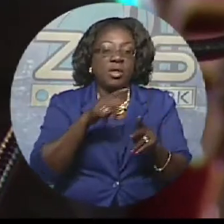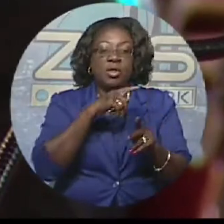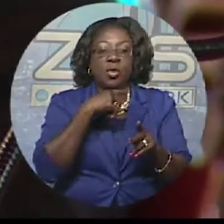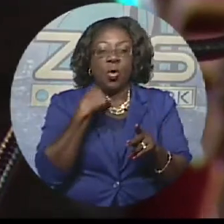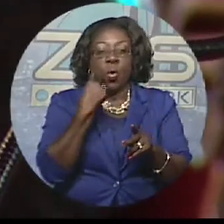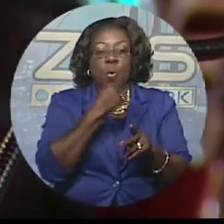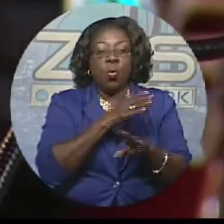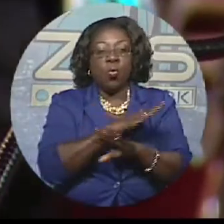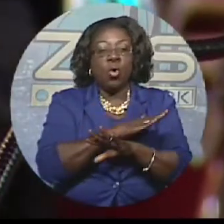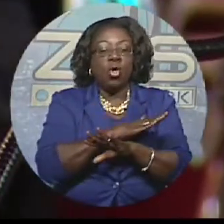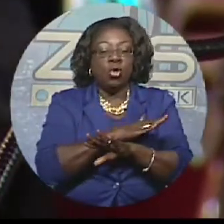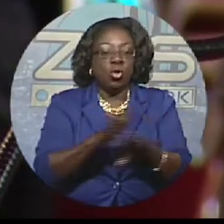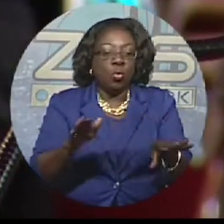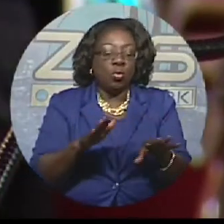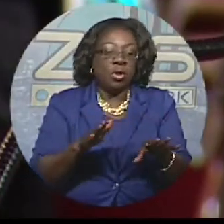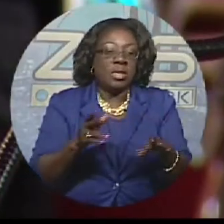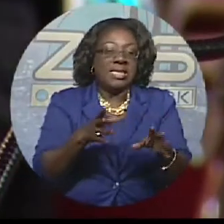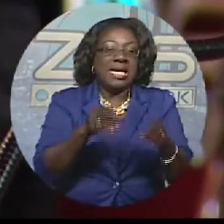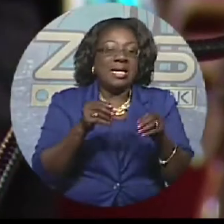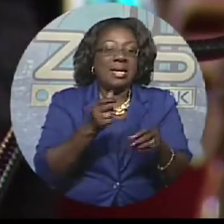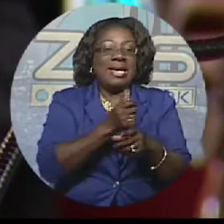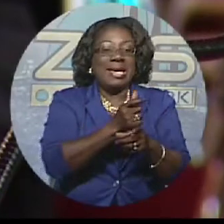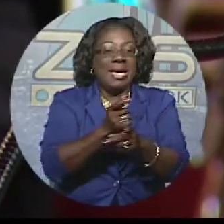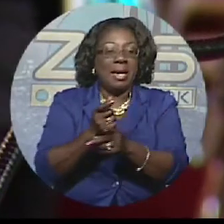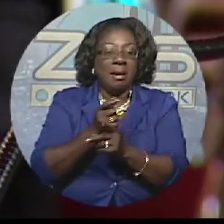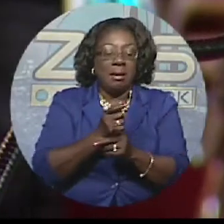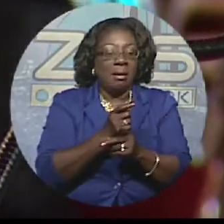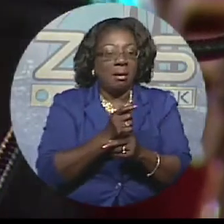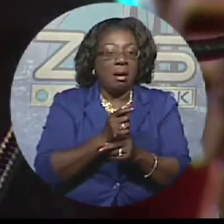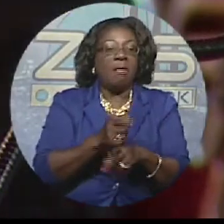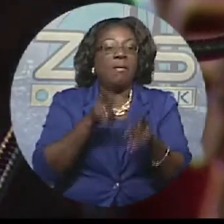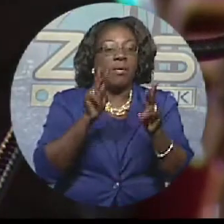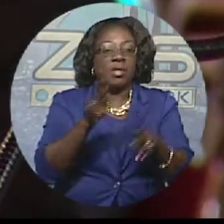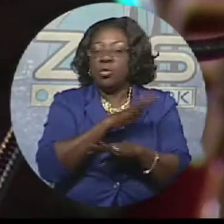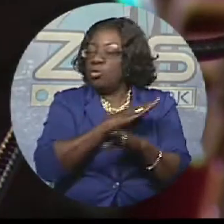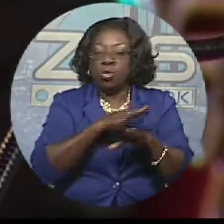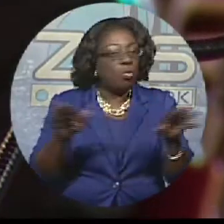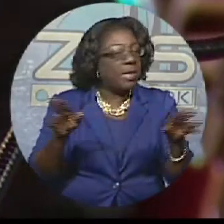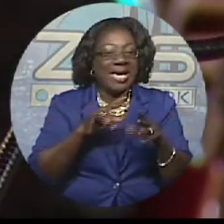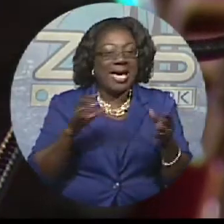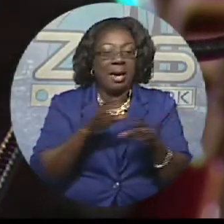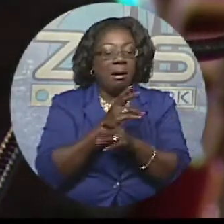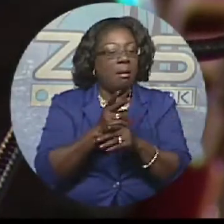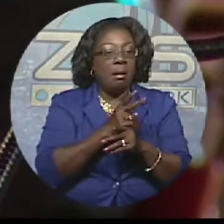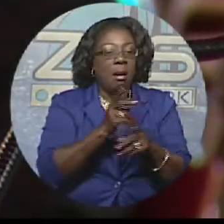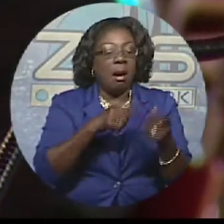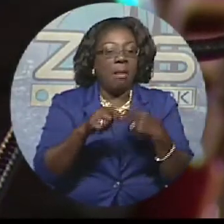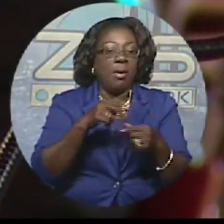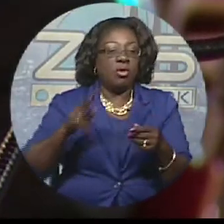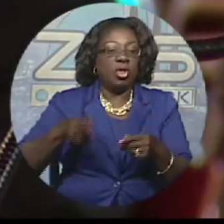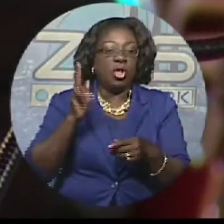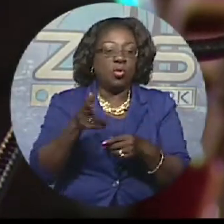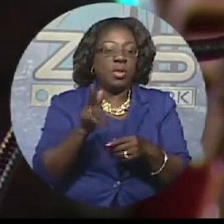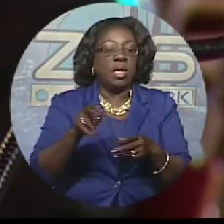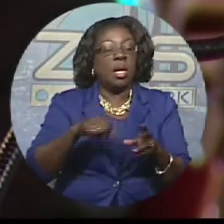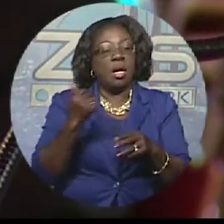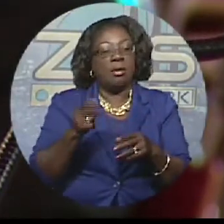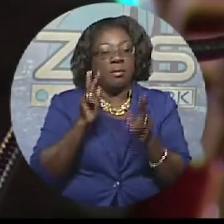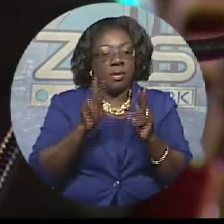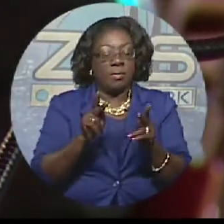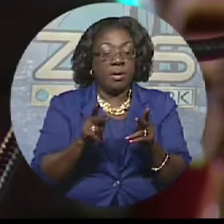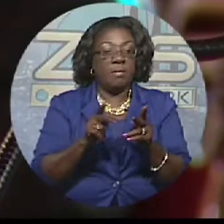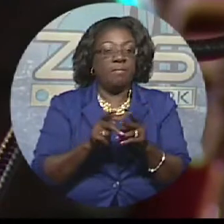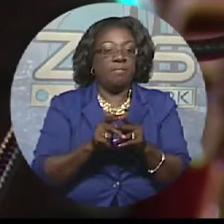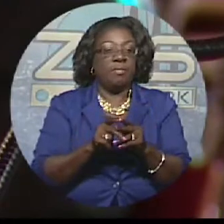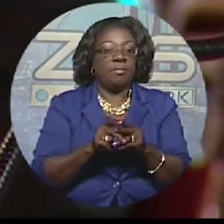do you protect yourself against a person who has nothing to lose? It's like trying to protect yourself against a suicide bomber